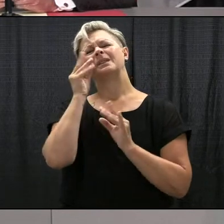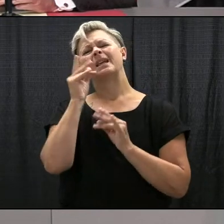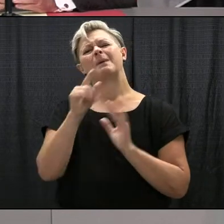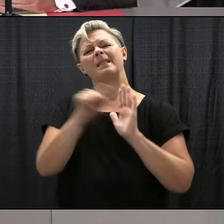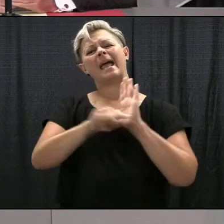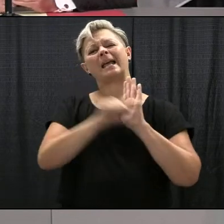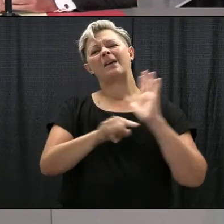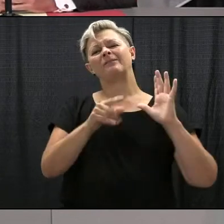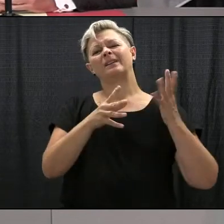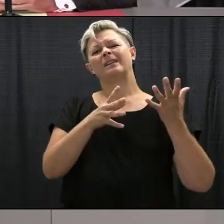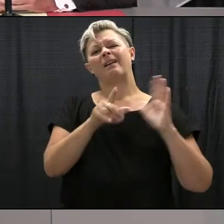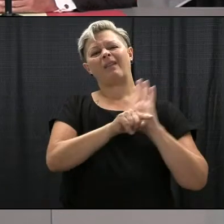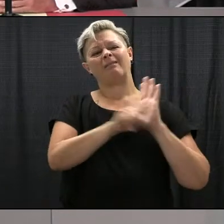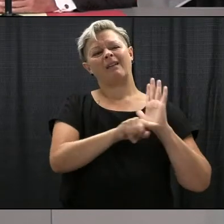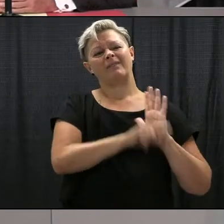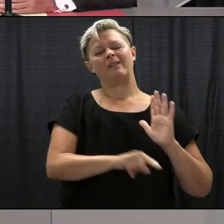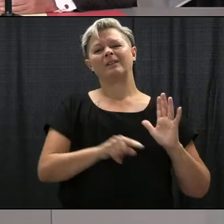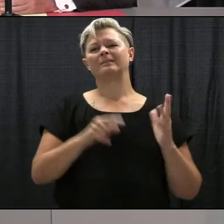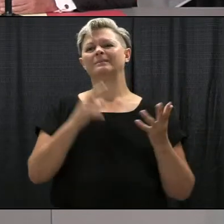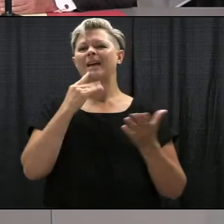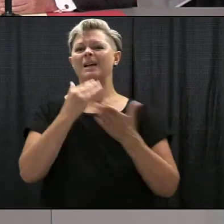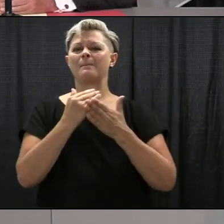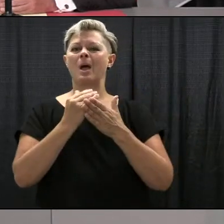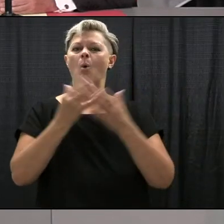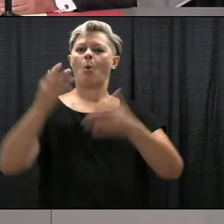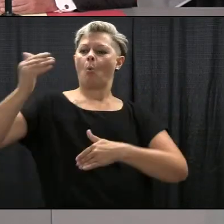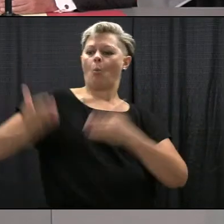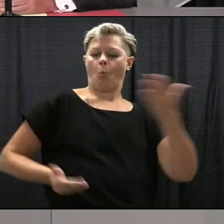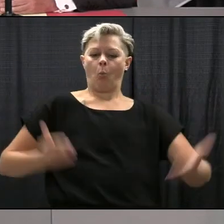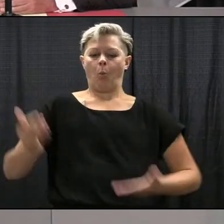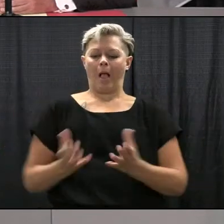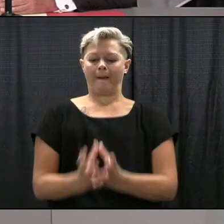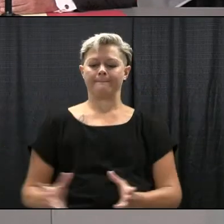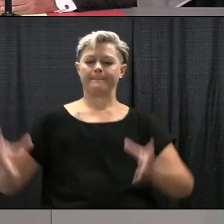comment regarding welcome baskets and that sort of thing that could